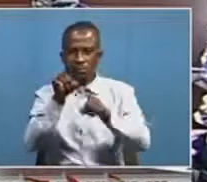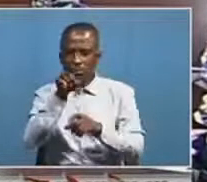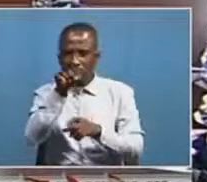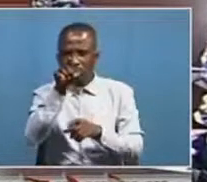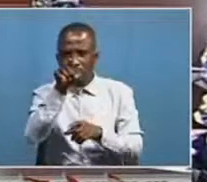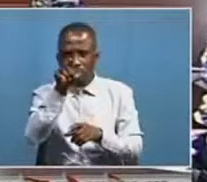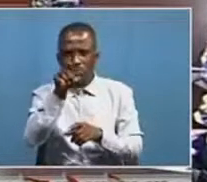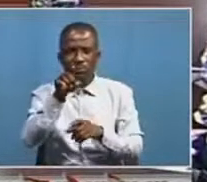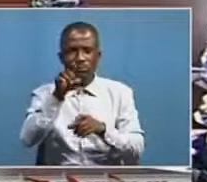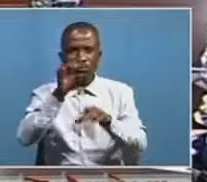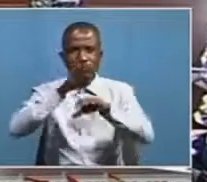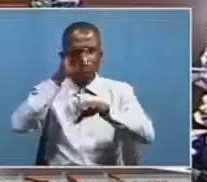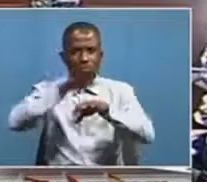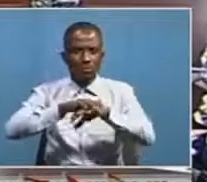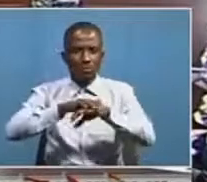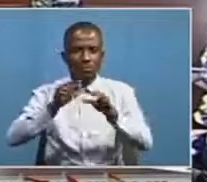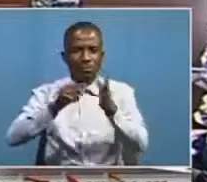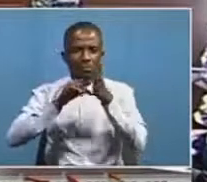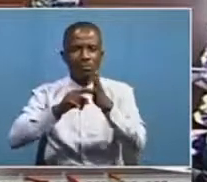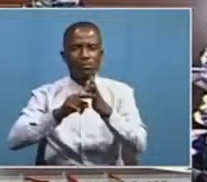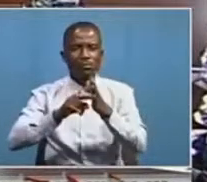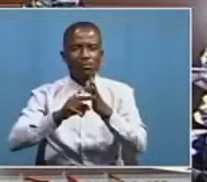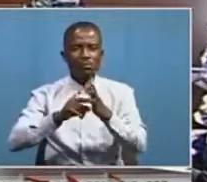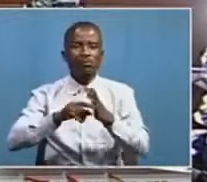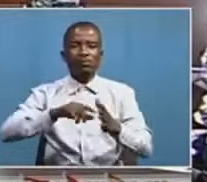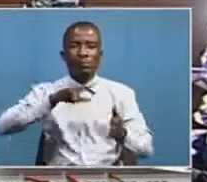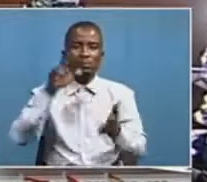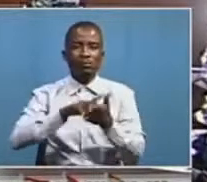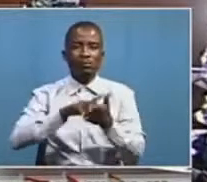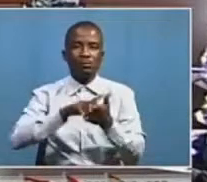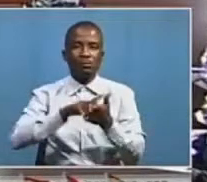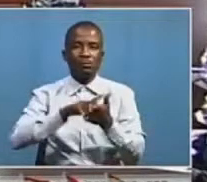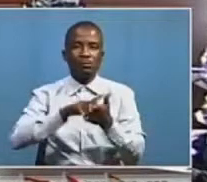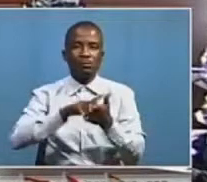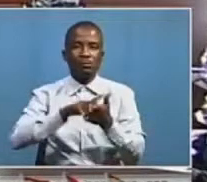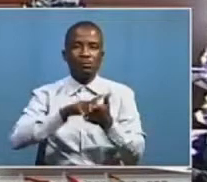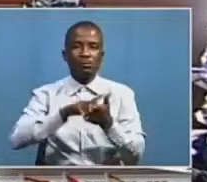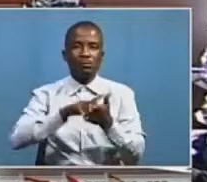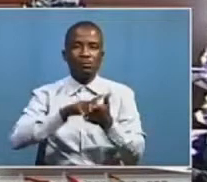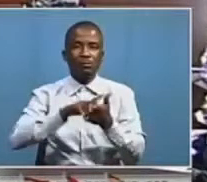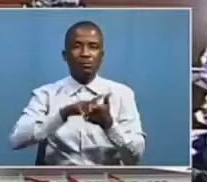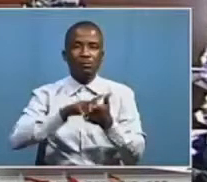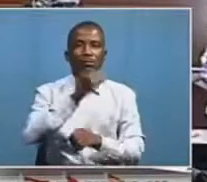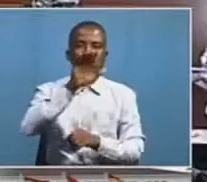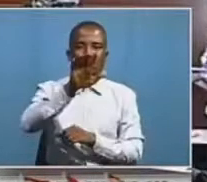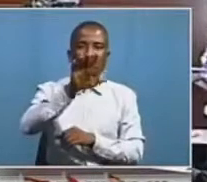Mr. Sedunketia demonstrated above, confirmed that the second respondent obtained